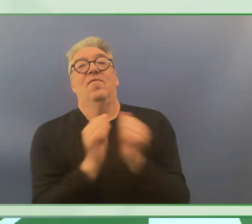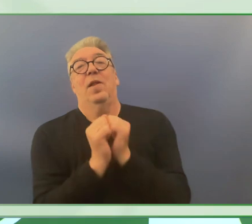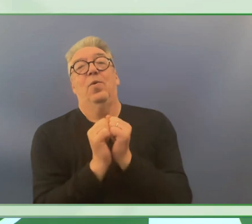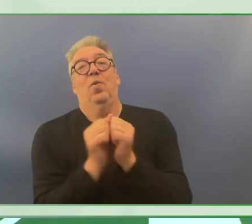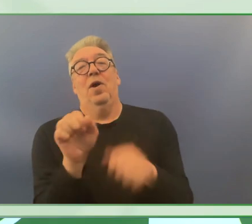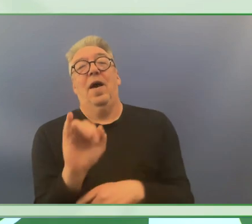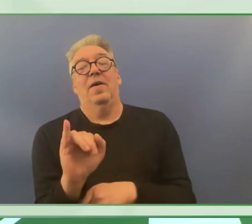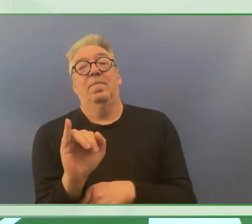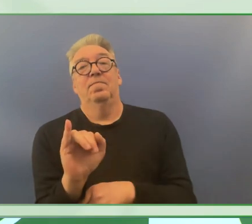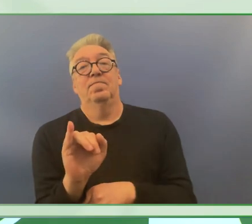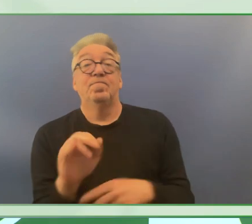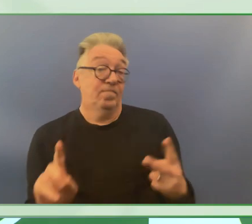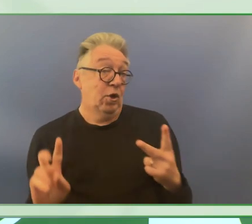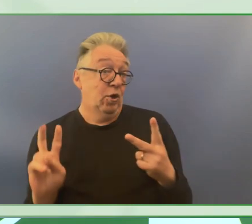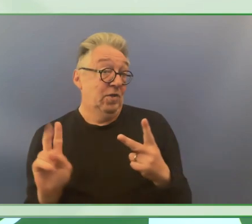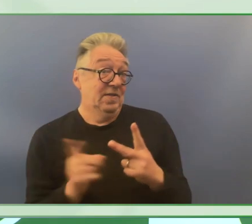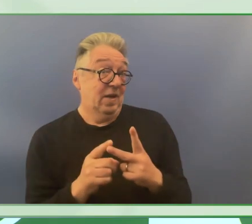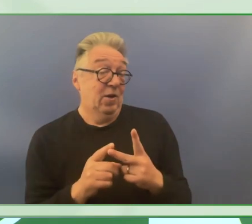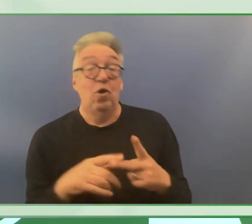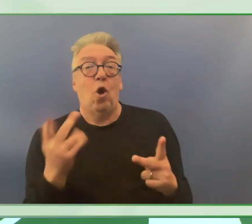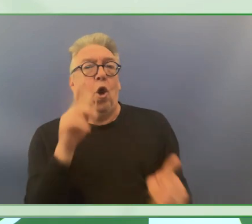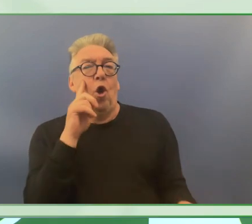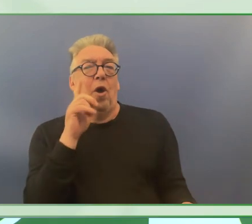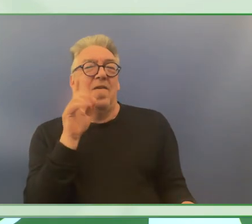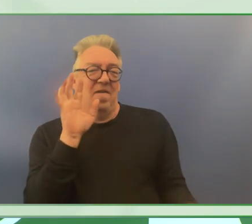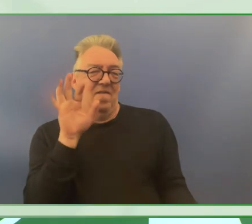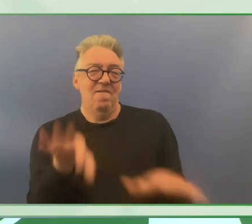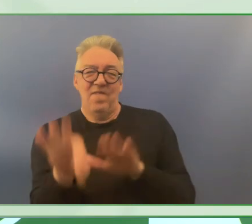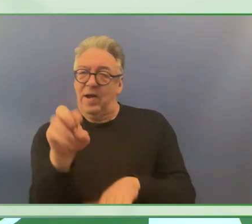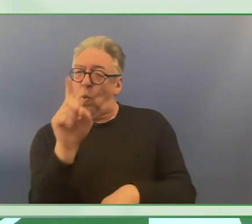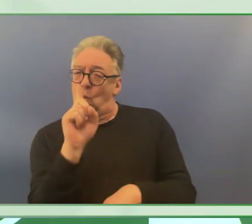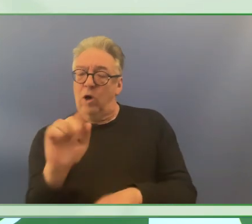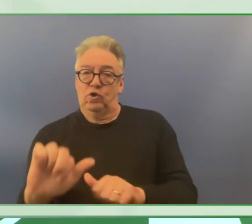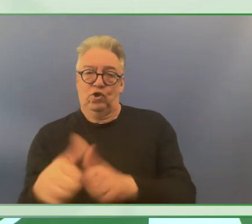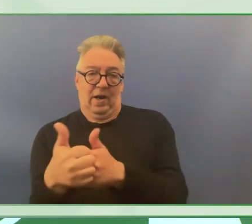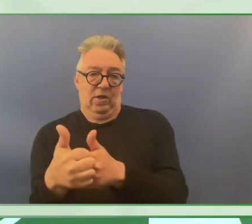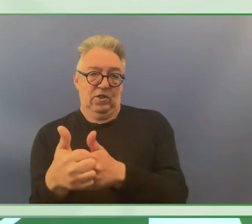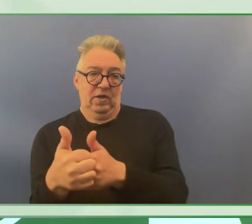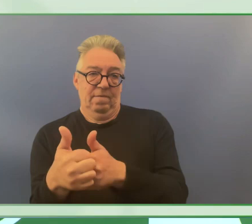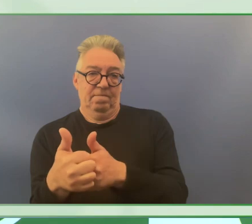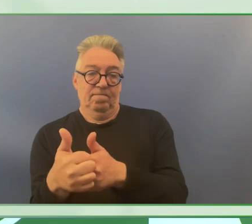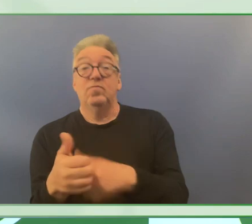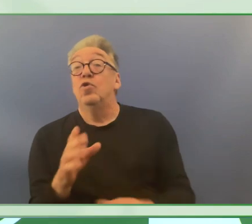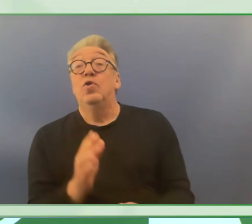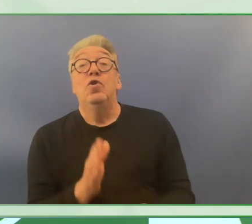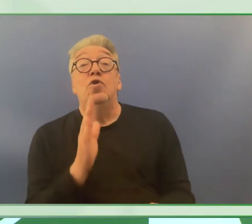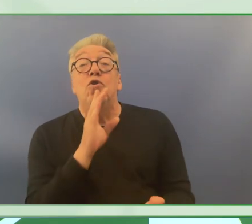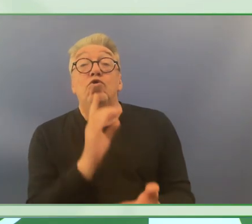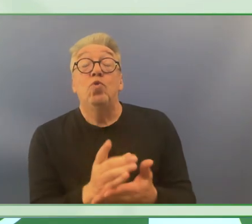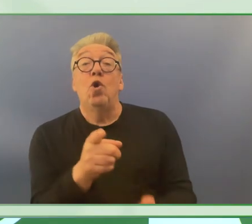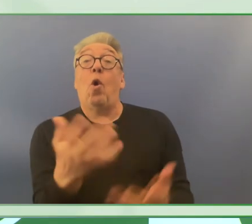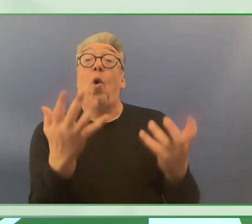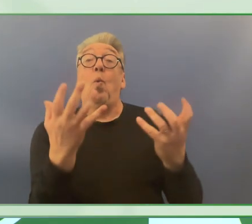2 is identify a specific challenge. Because yes, it makes sense, and it's notable that you want to do something with AI,